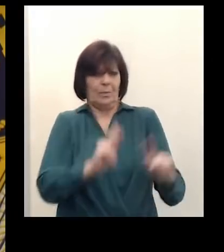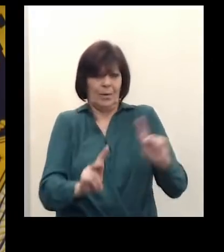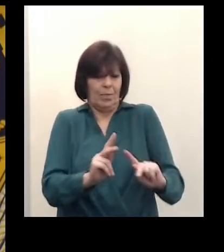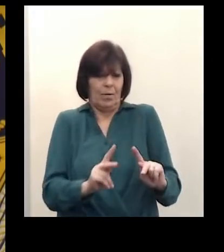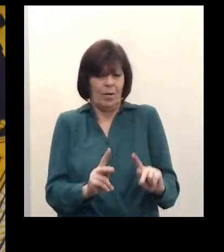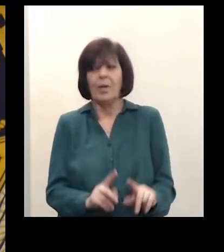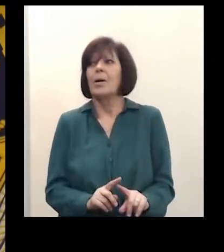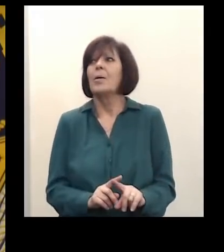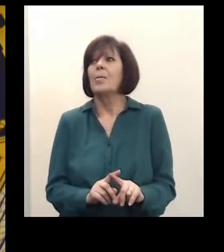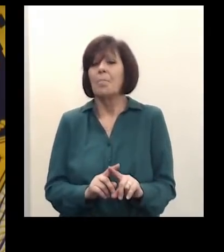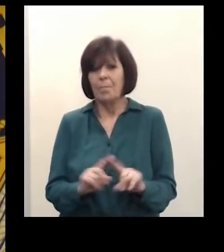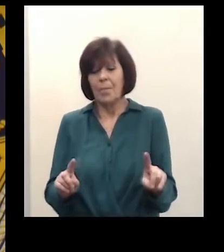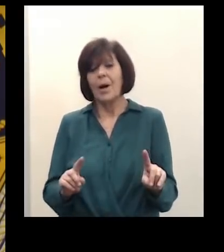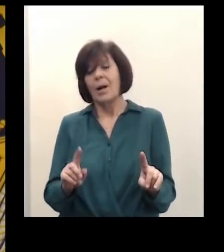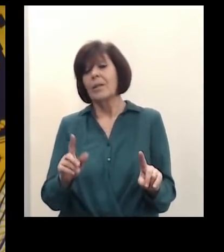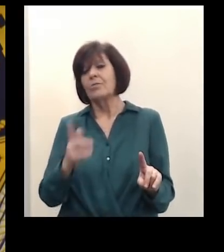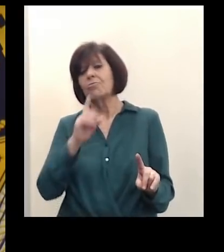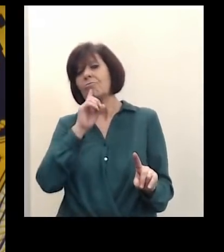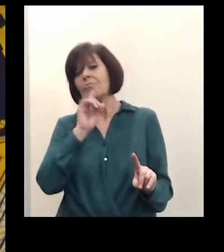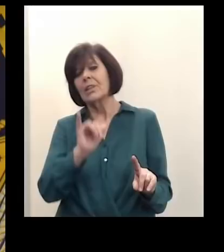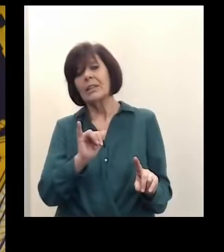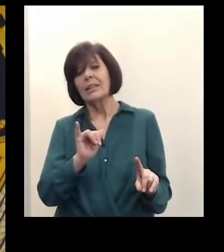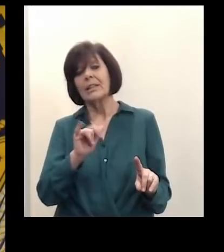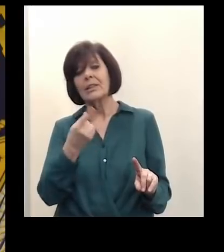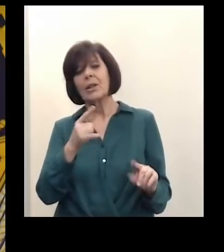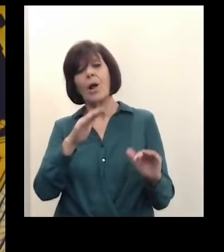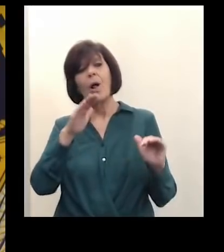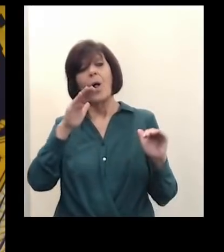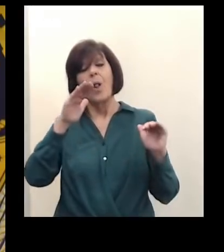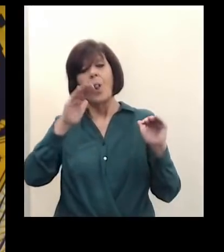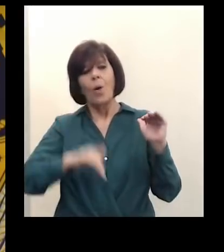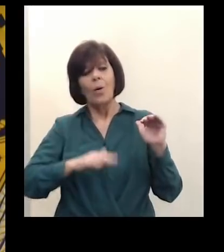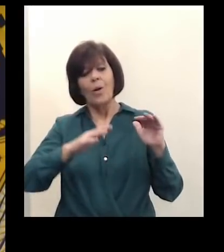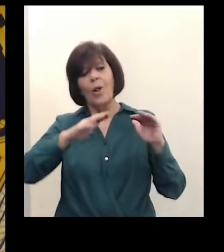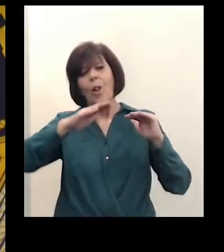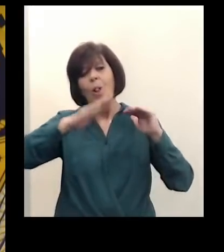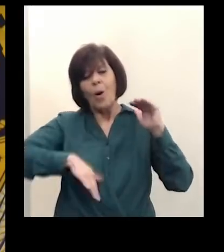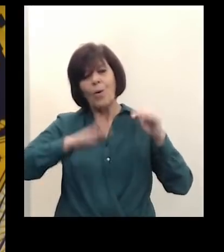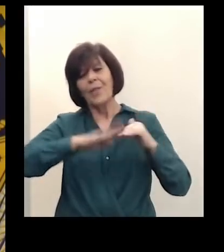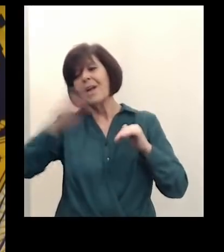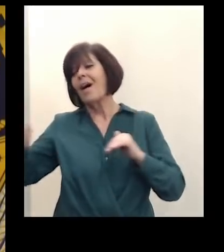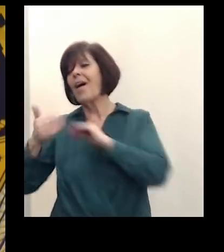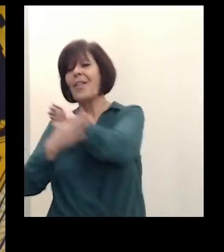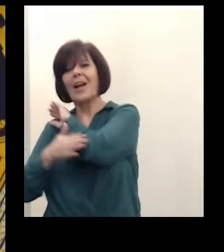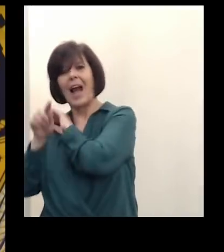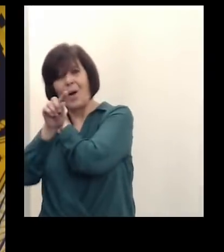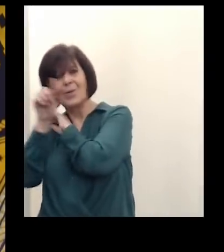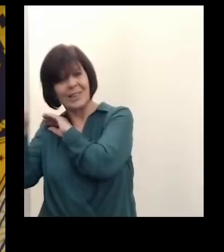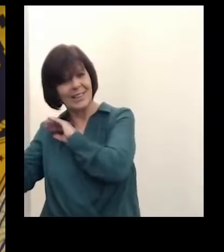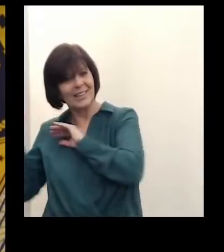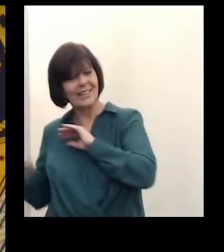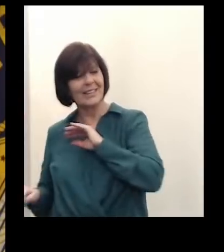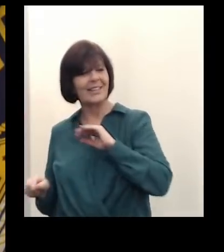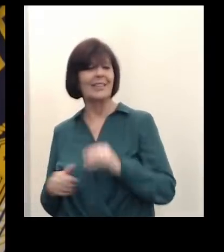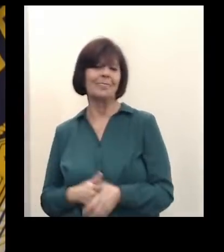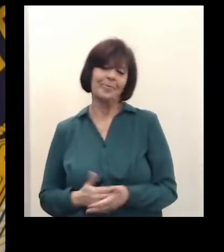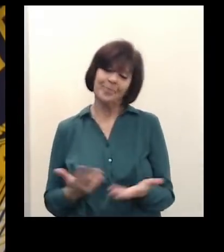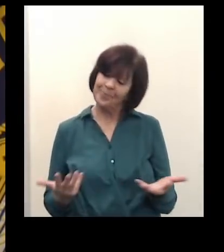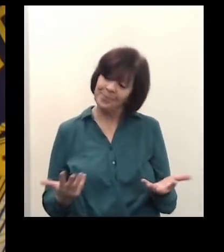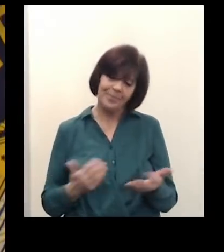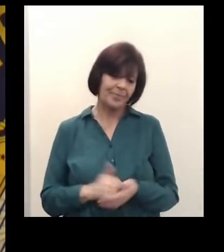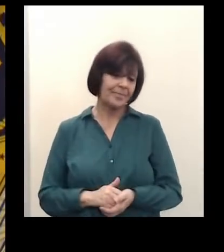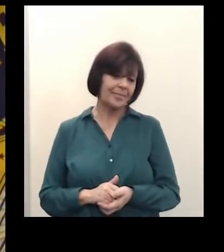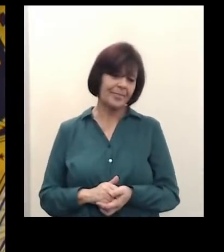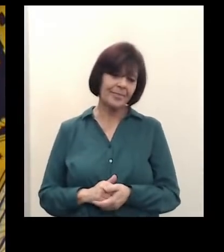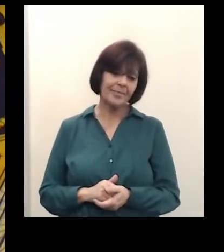they're actually lower than what we're seeing in the other counties that actually have a lower vaccination rate. So